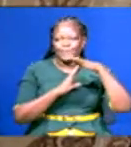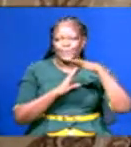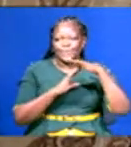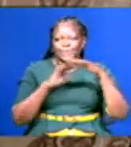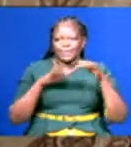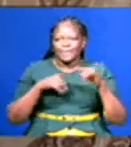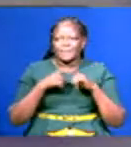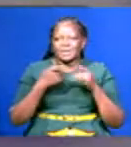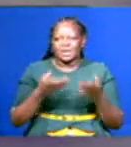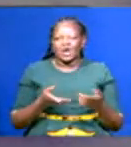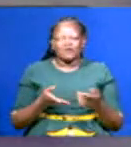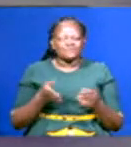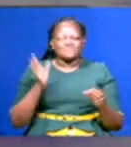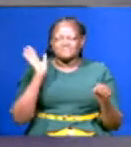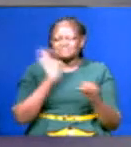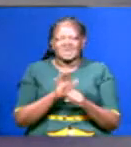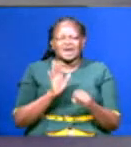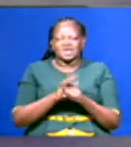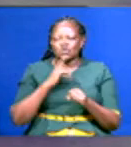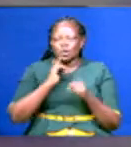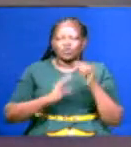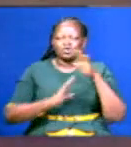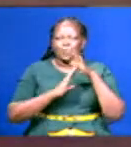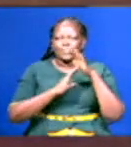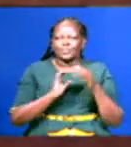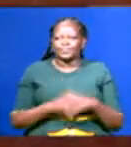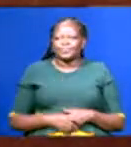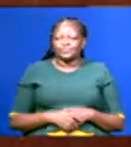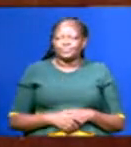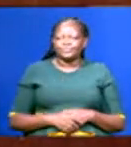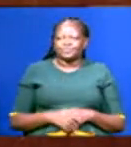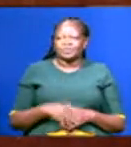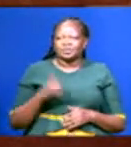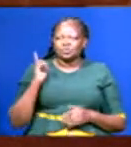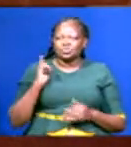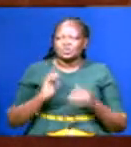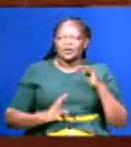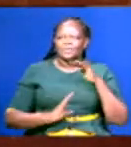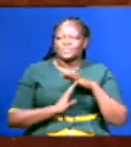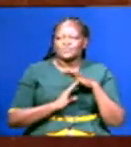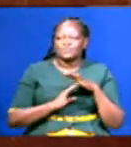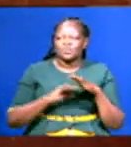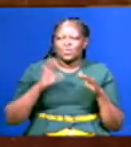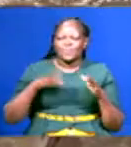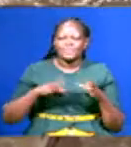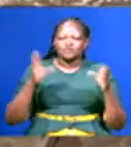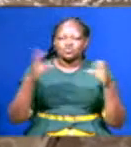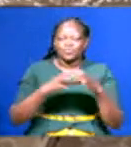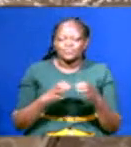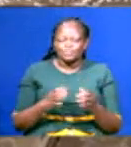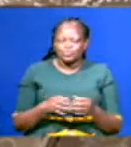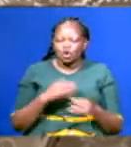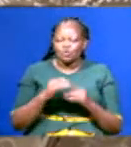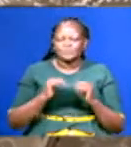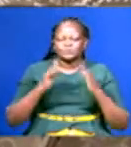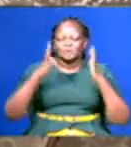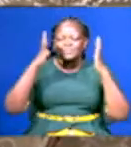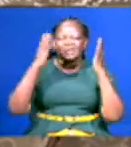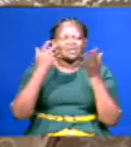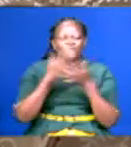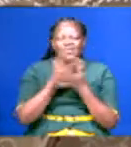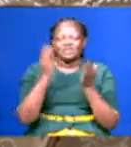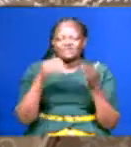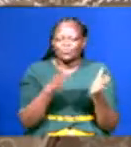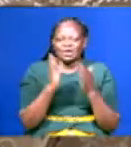today we have Major General. This was the climax of the Women's Service Corps. They all went to celebrate in whatever ways, you